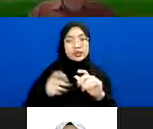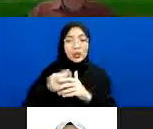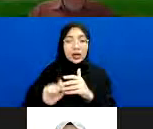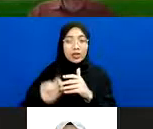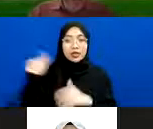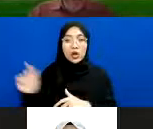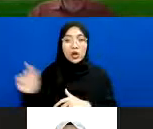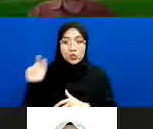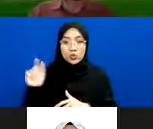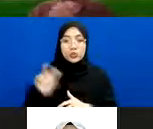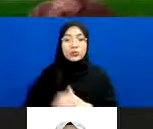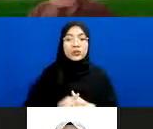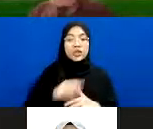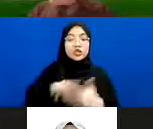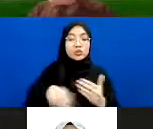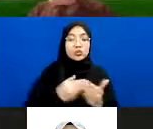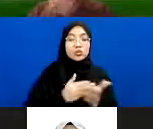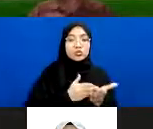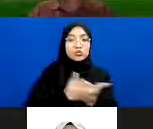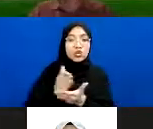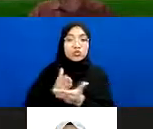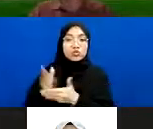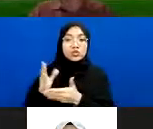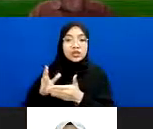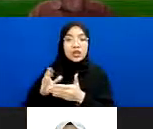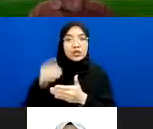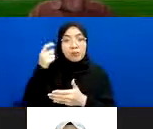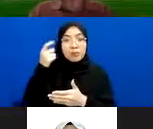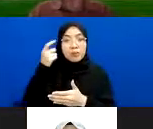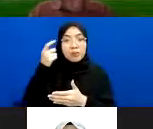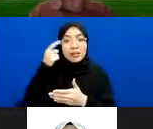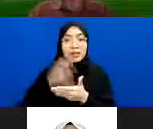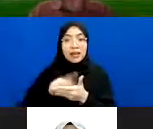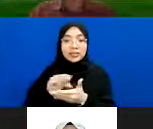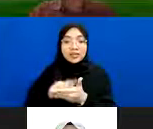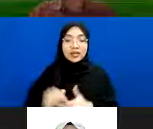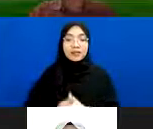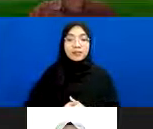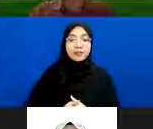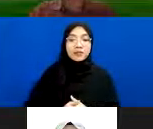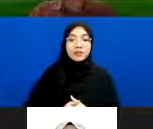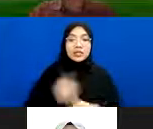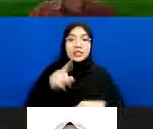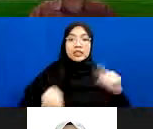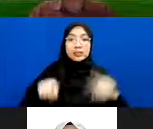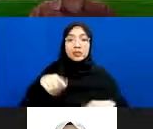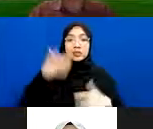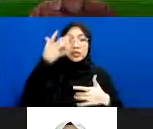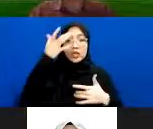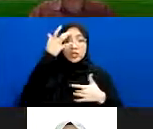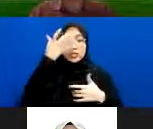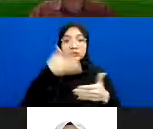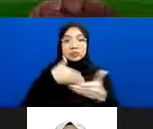subjects. As for the students, we will use high school students aged from 15 to 18 years old.